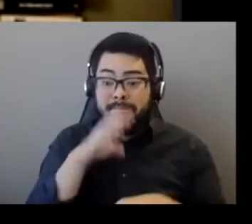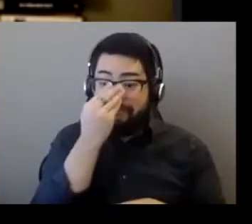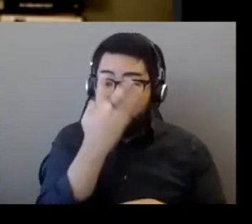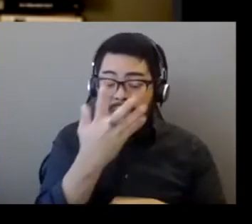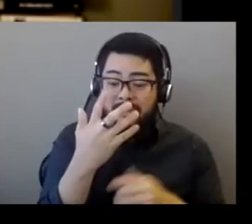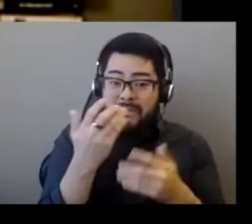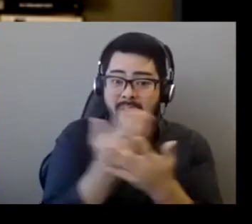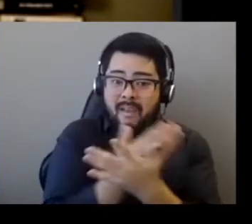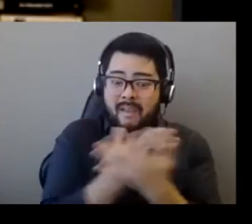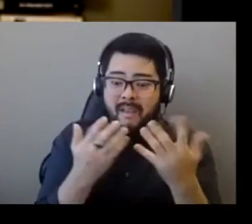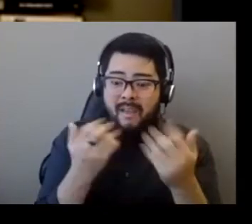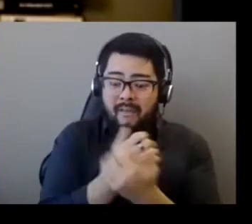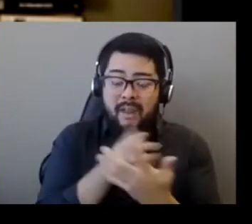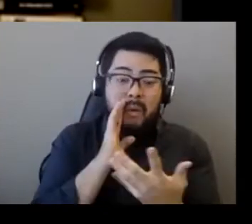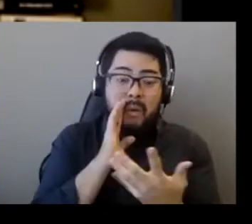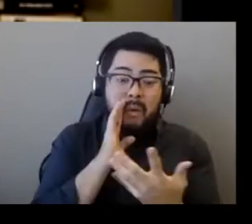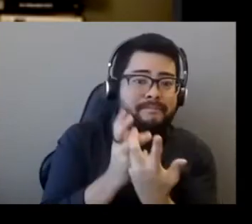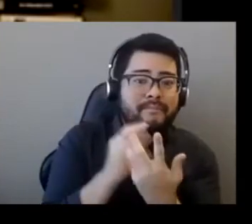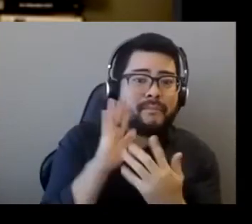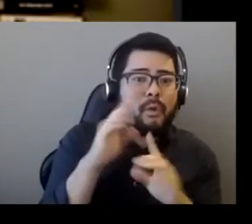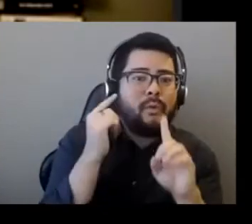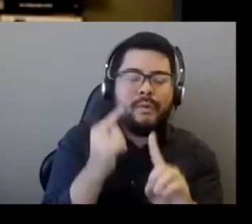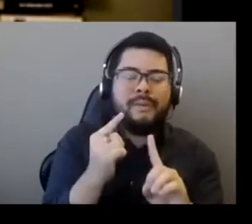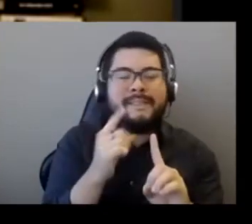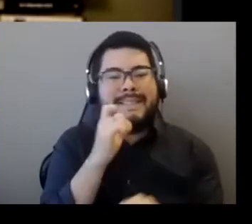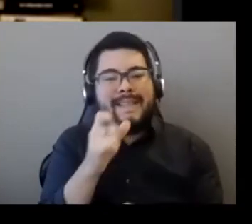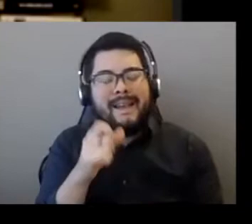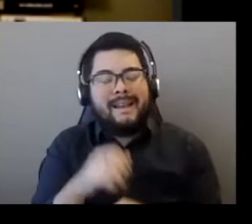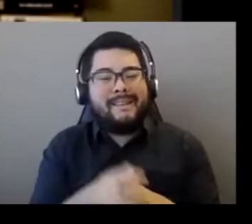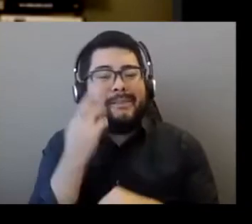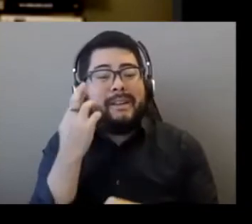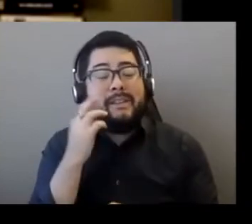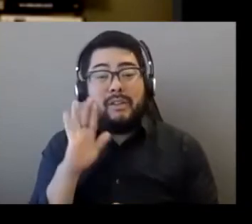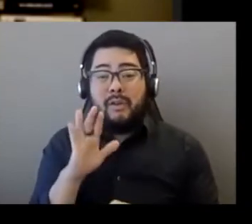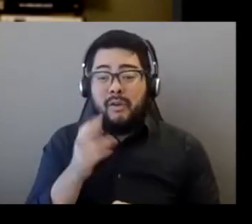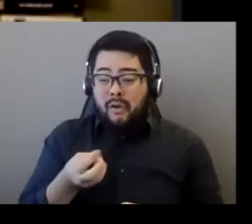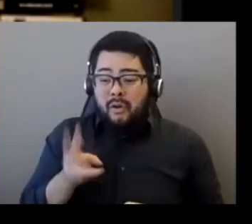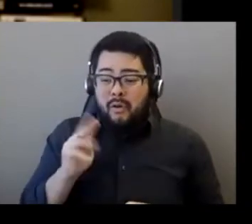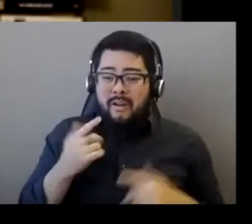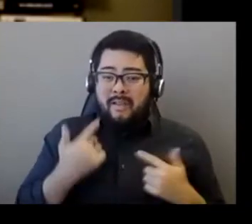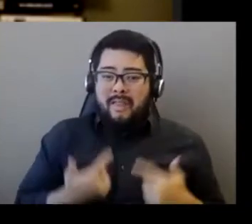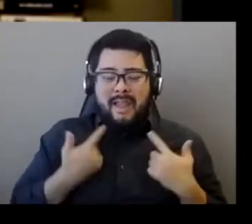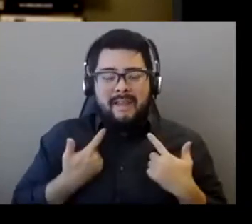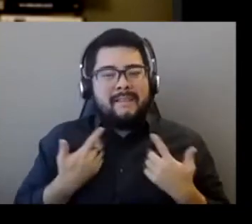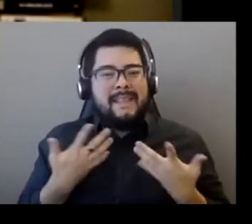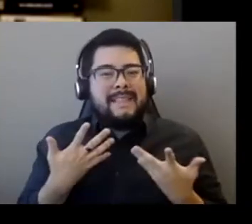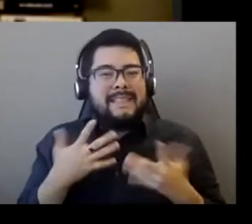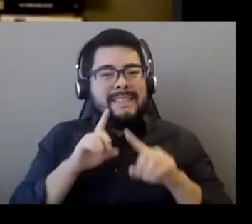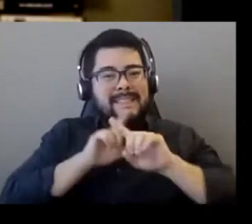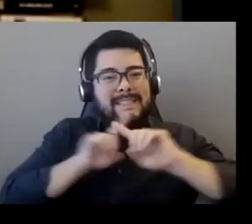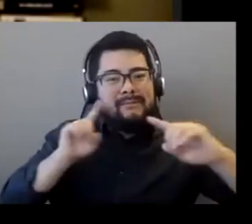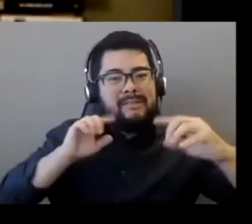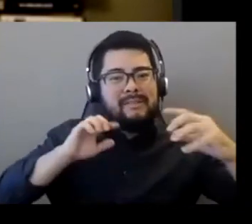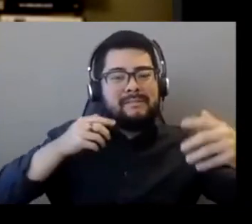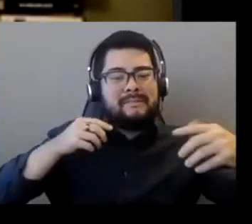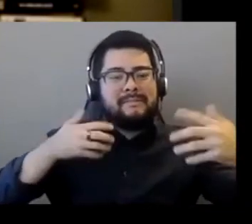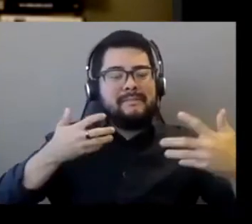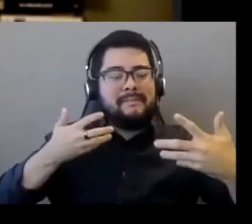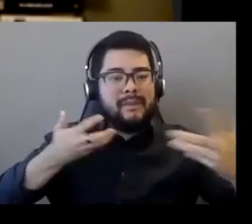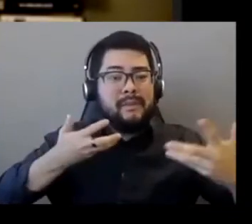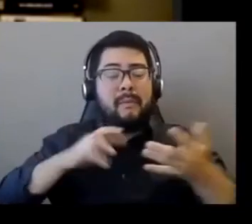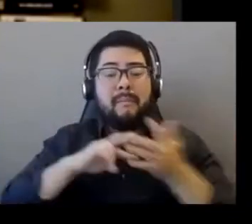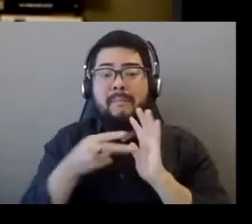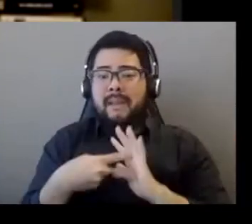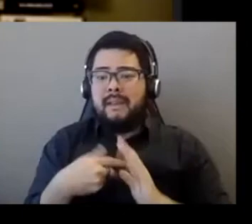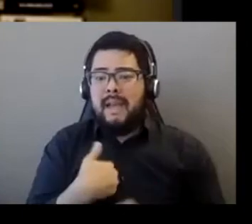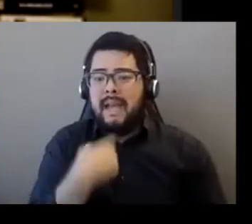these are very intimate and personal questions about people's ability to make certain choices. I think it's very wrong to just